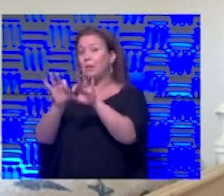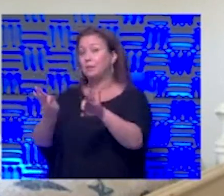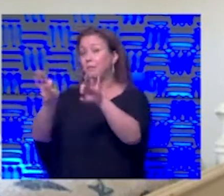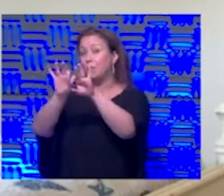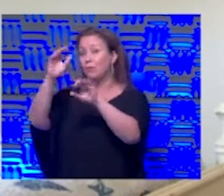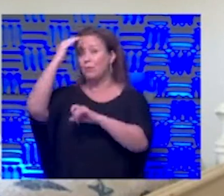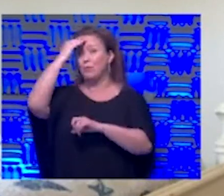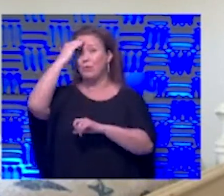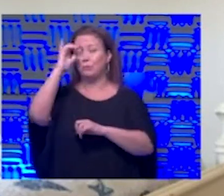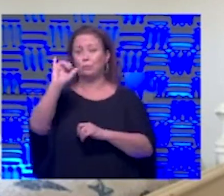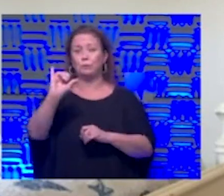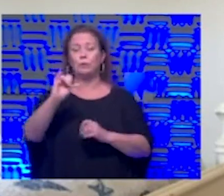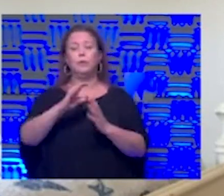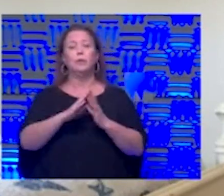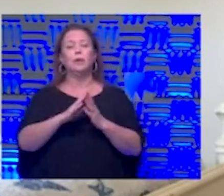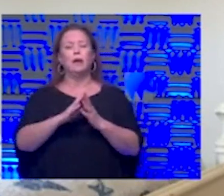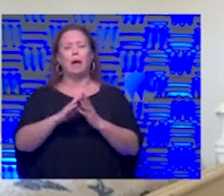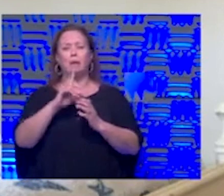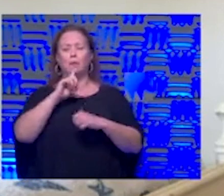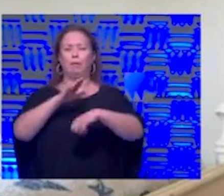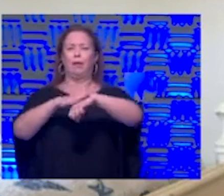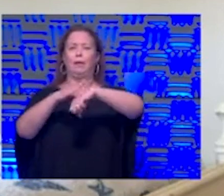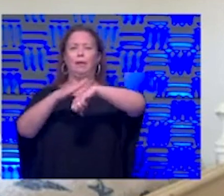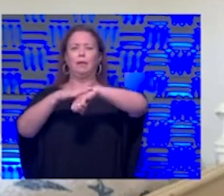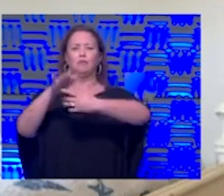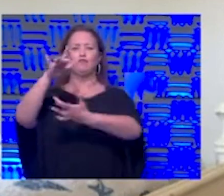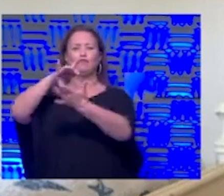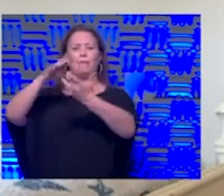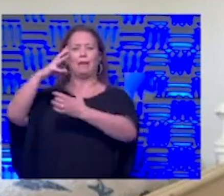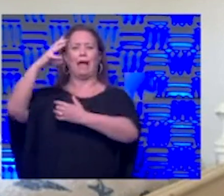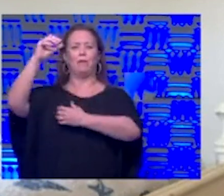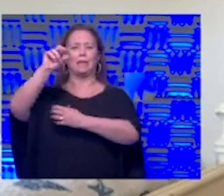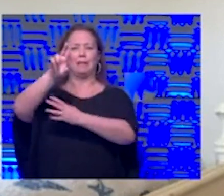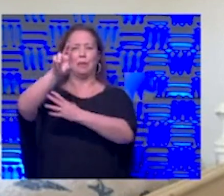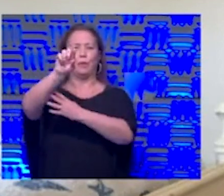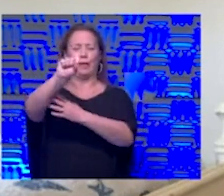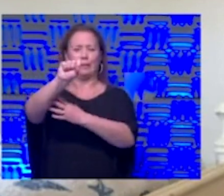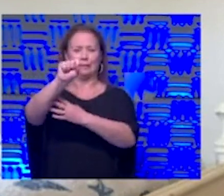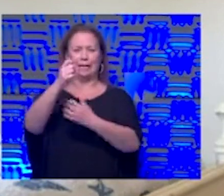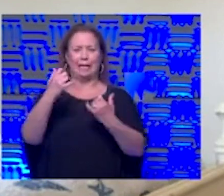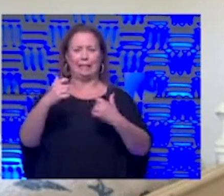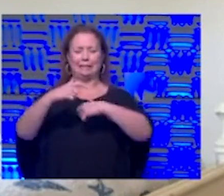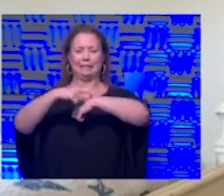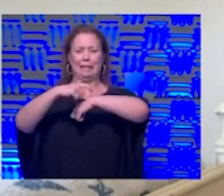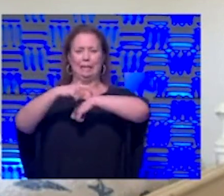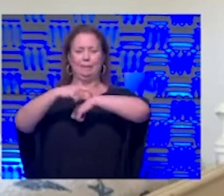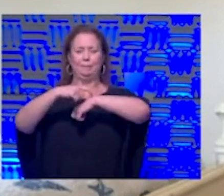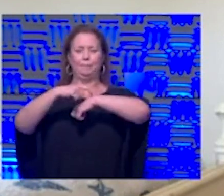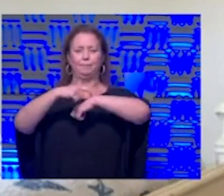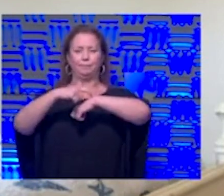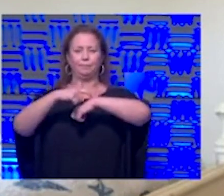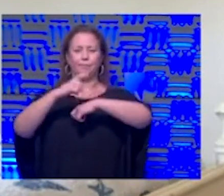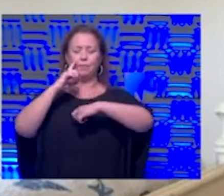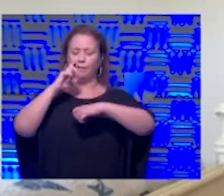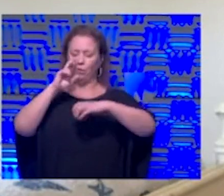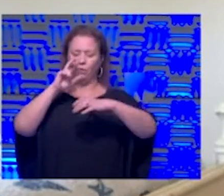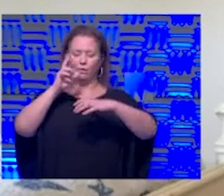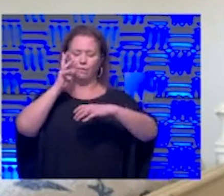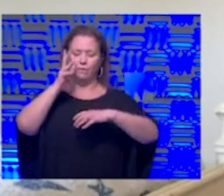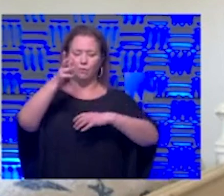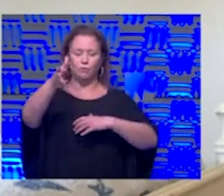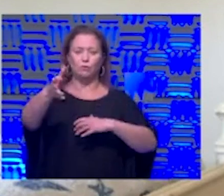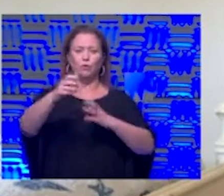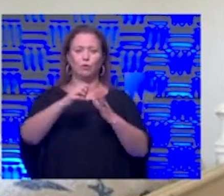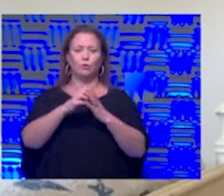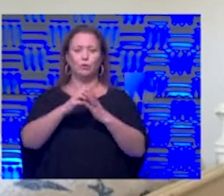to note as well. I would be very cautious about traveling outside the United States at this point in time, even for the foreseeable future.